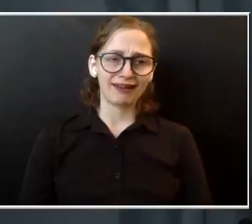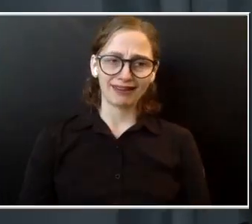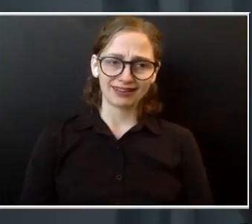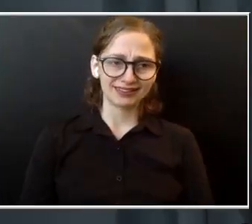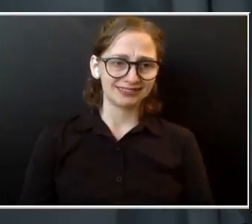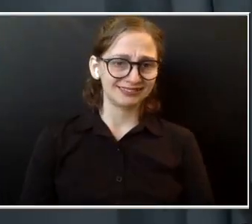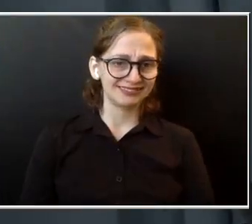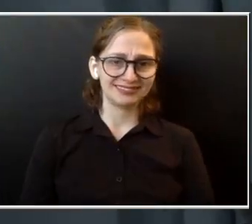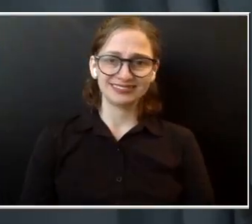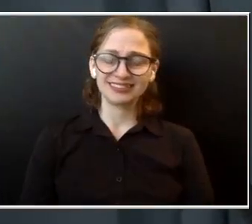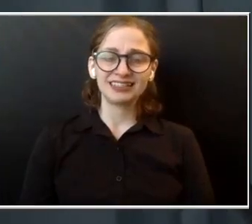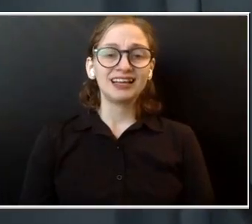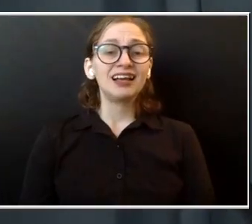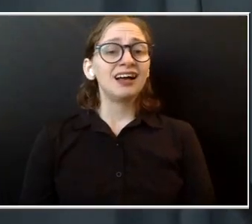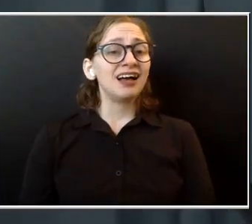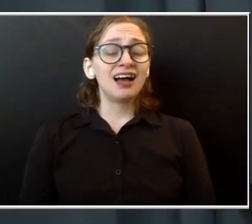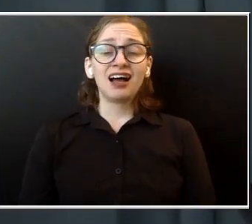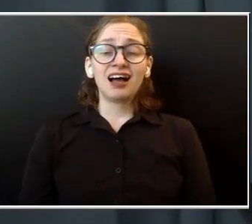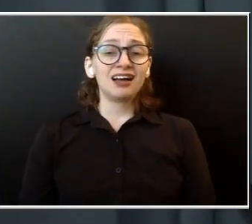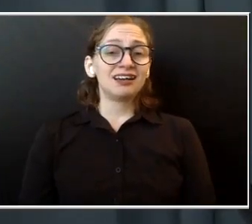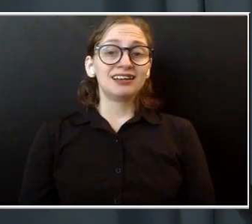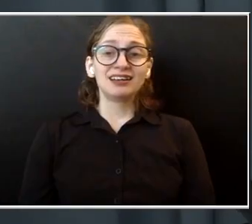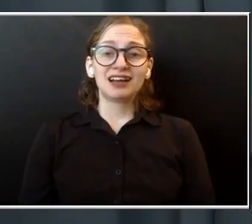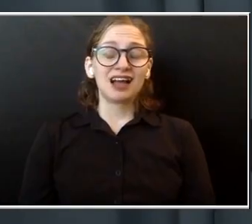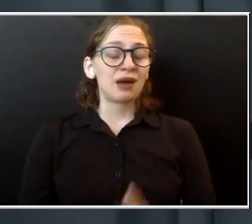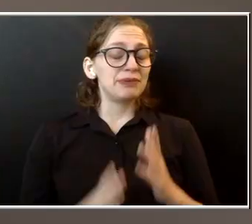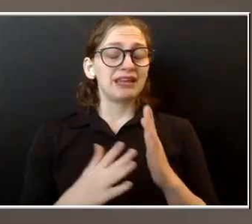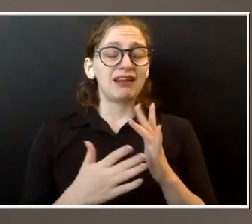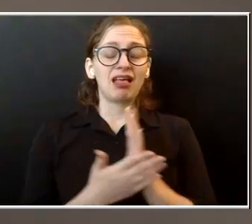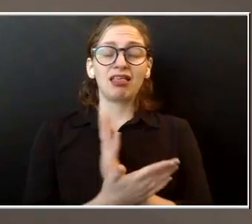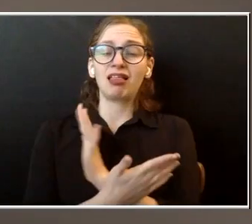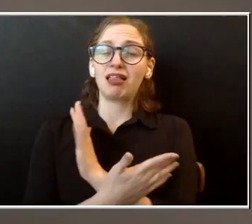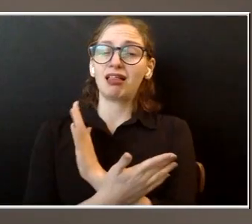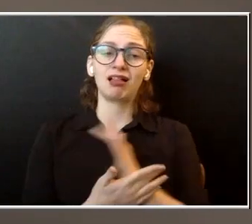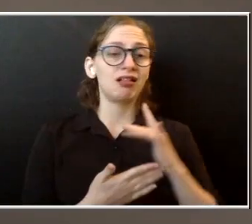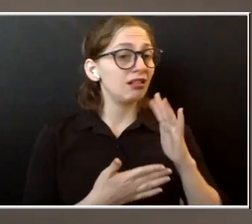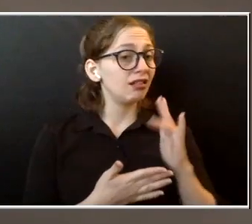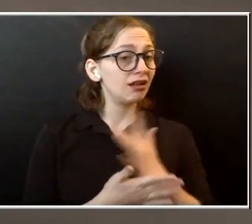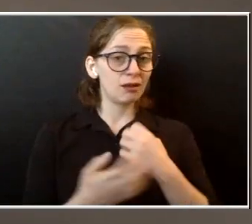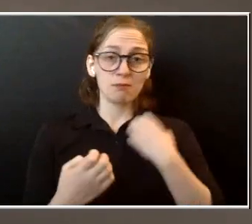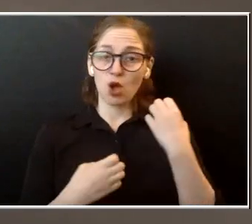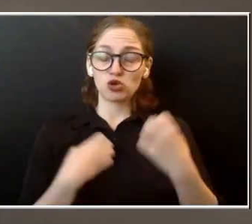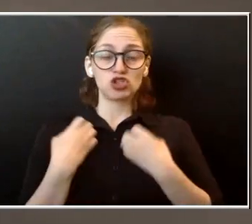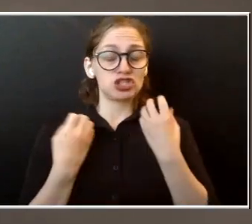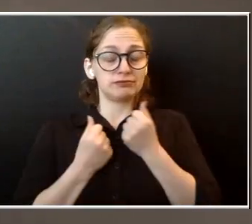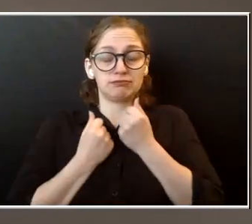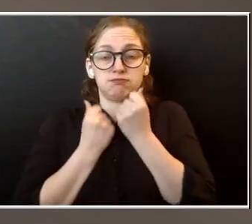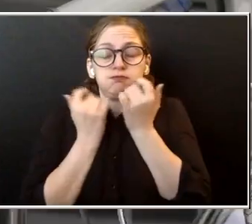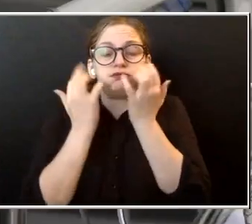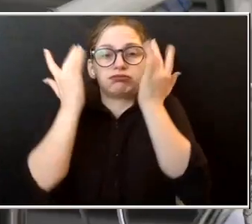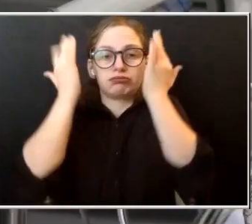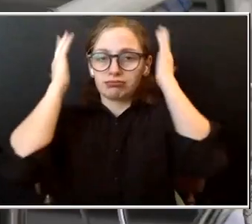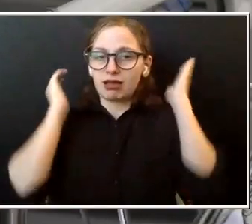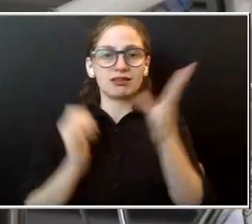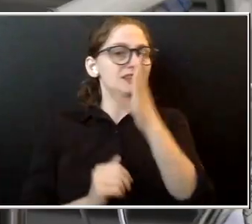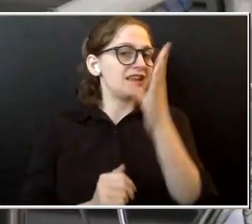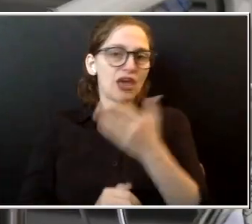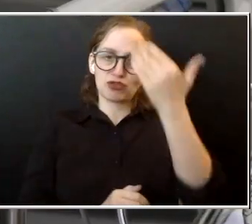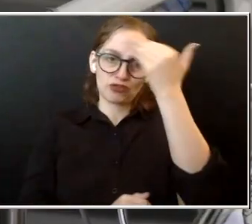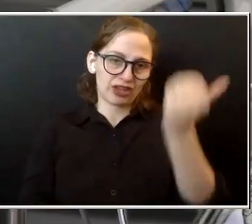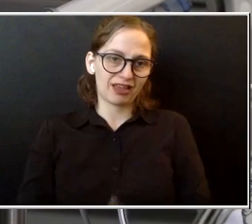It's a full range of emotions hitting you all at once. Something I'll never forget. What are we doing for you today? Giving